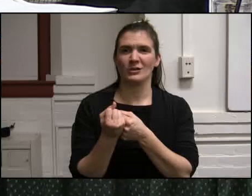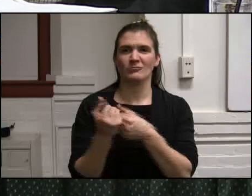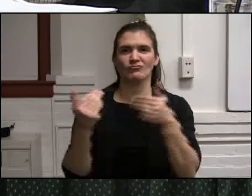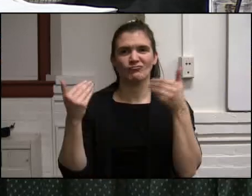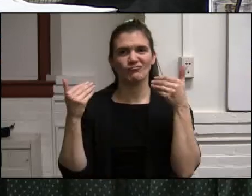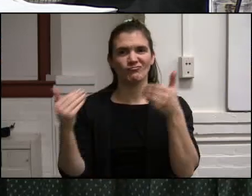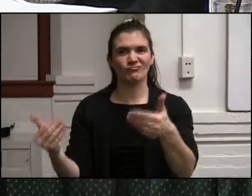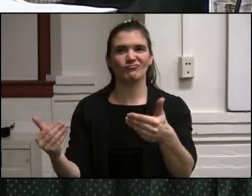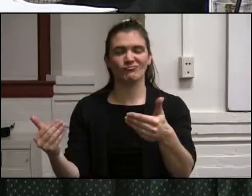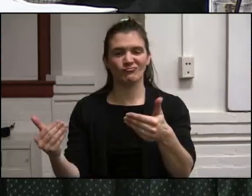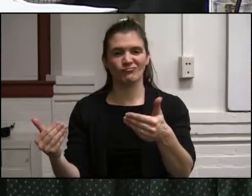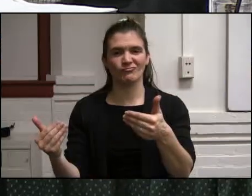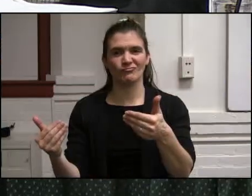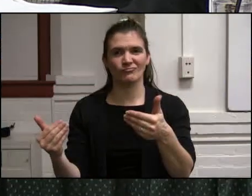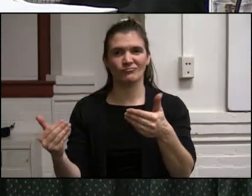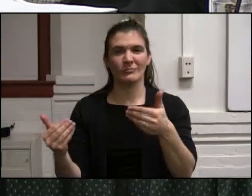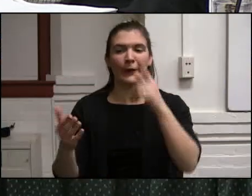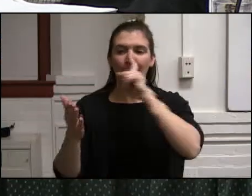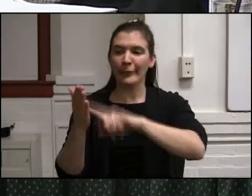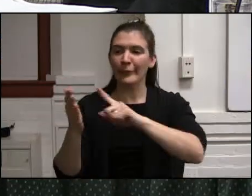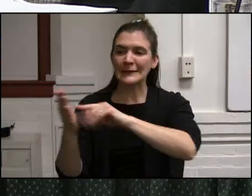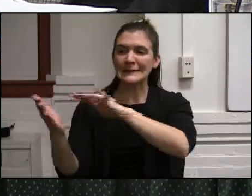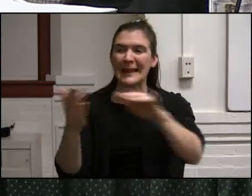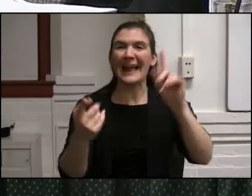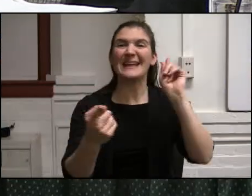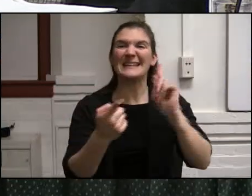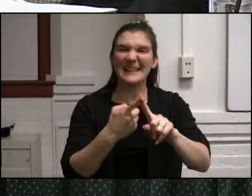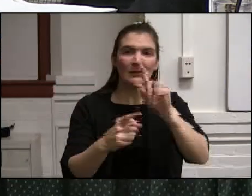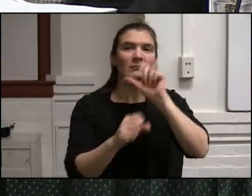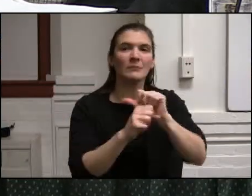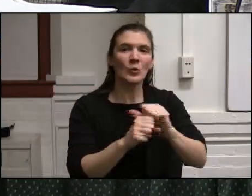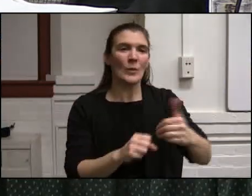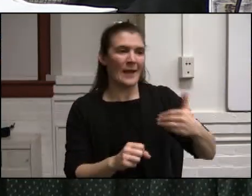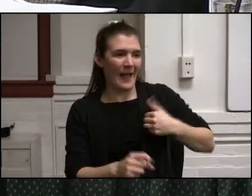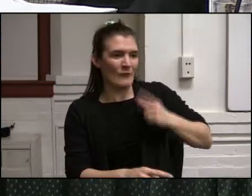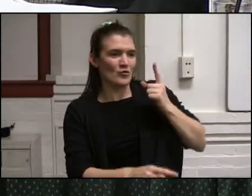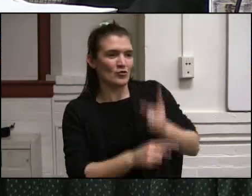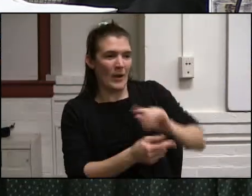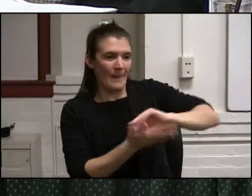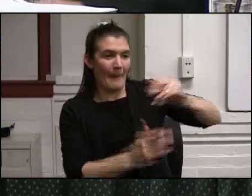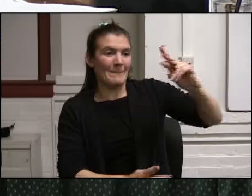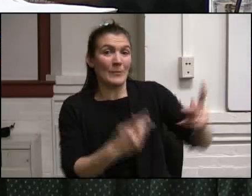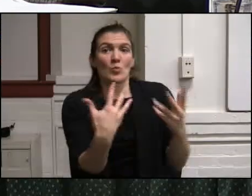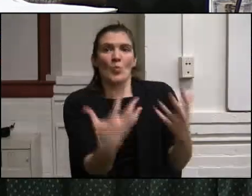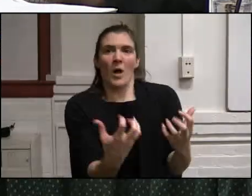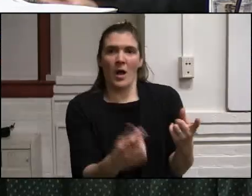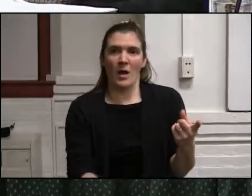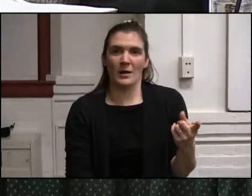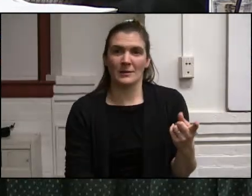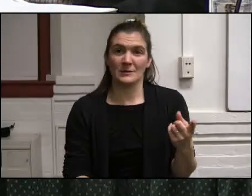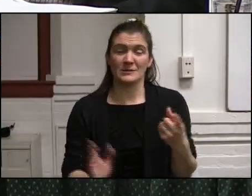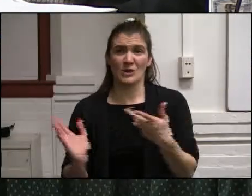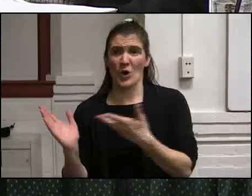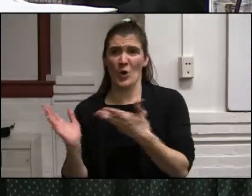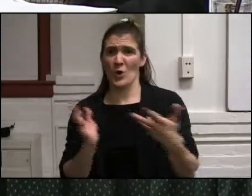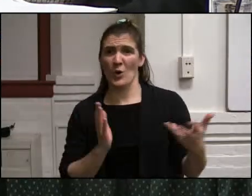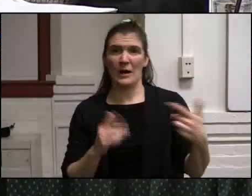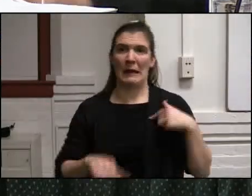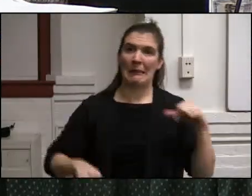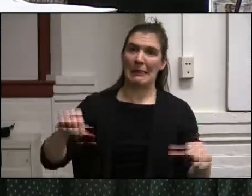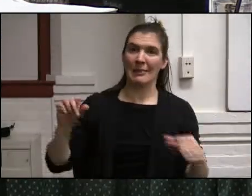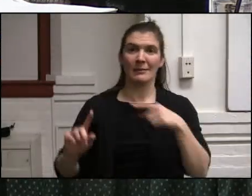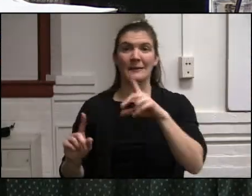towards the study until there were numbers attached to it. So I guess I'm just wondering, I feel